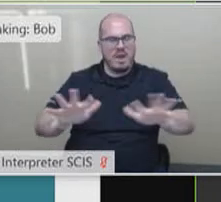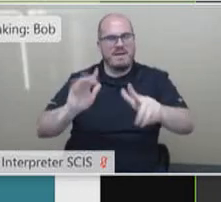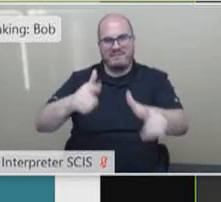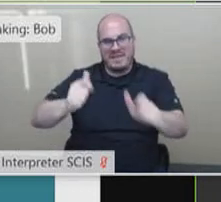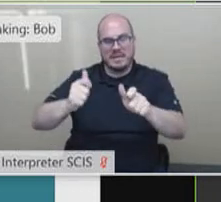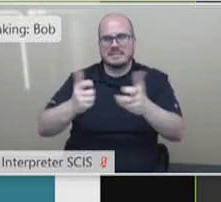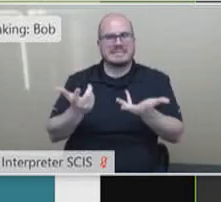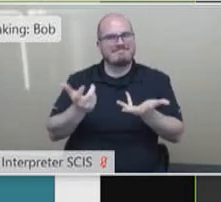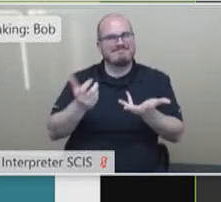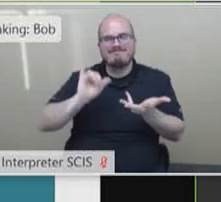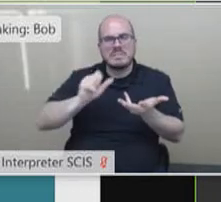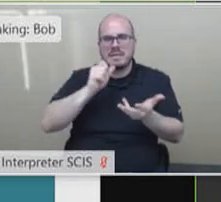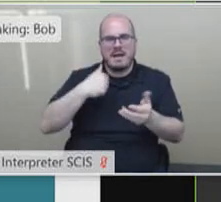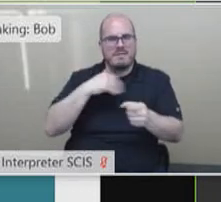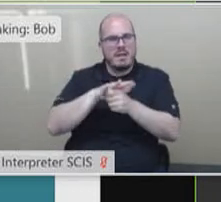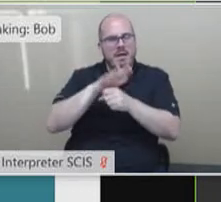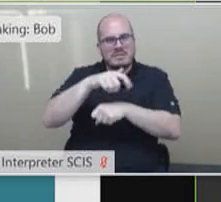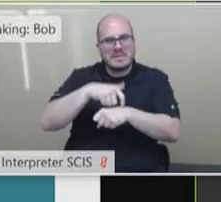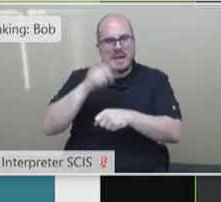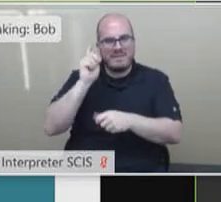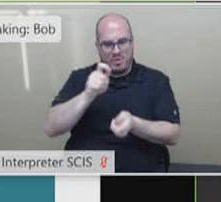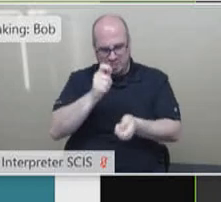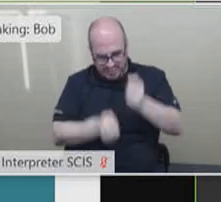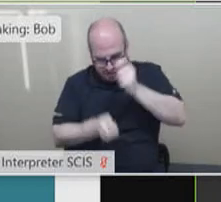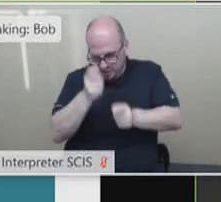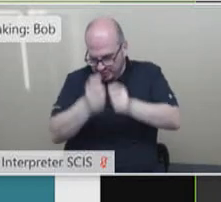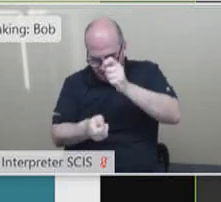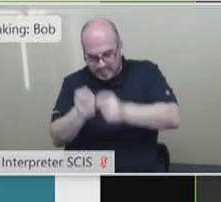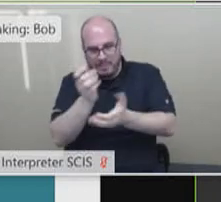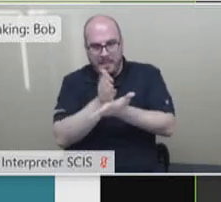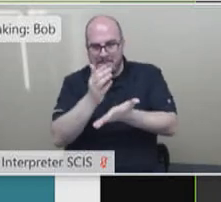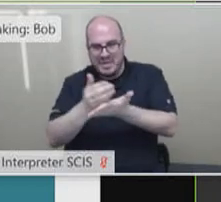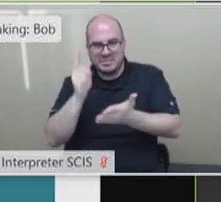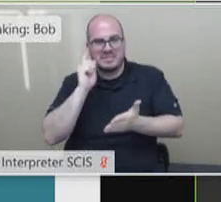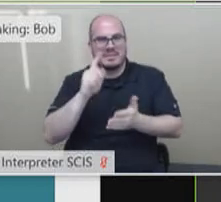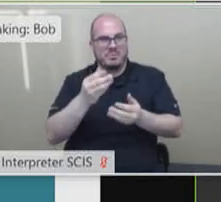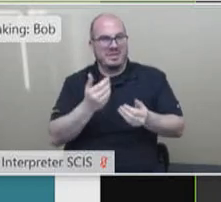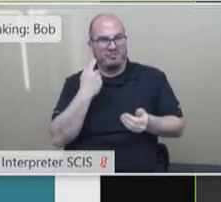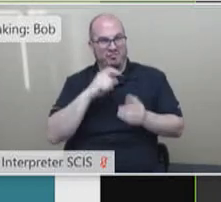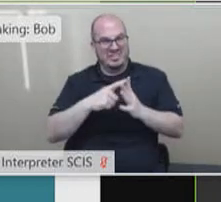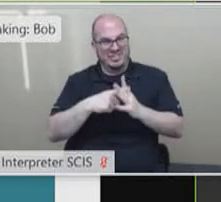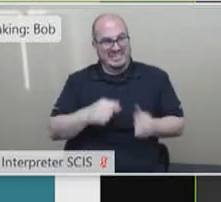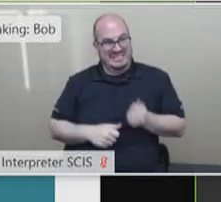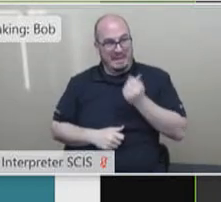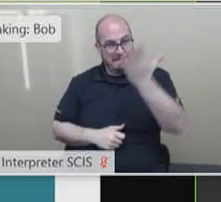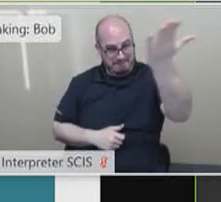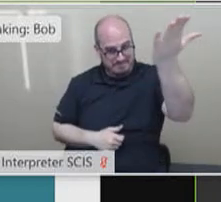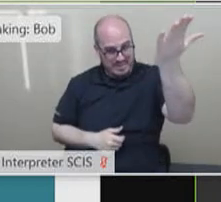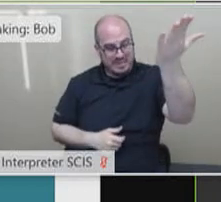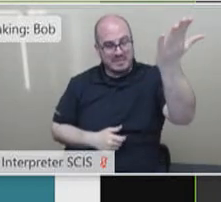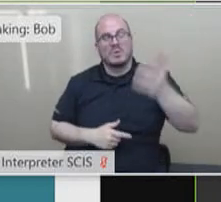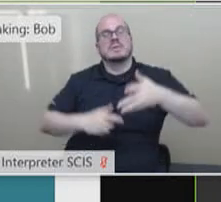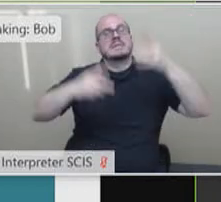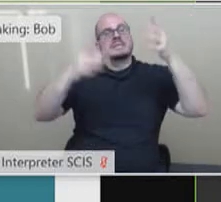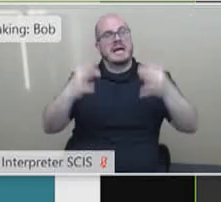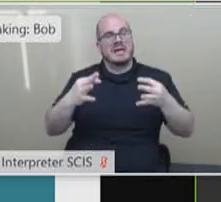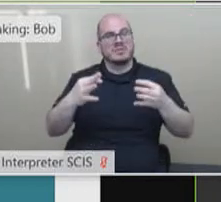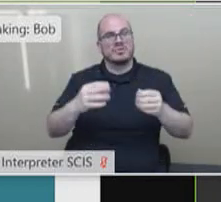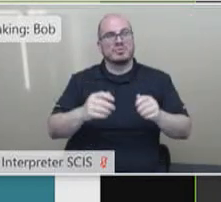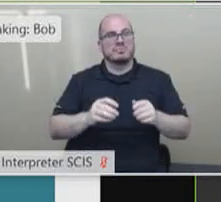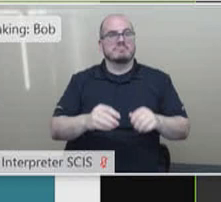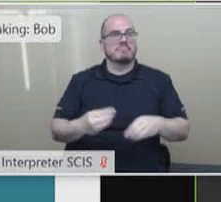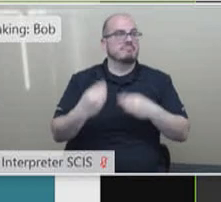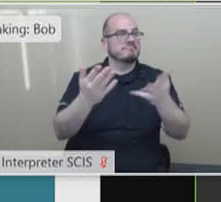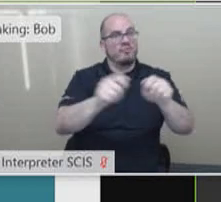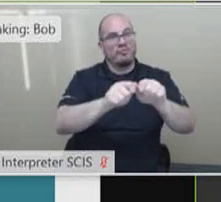time to make significant revisions to the preliminary budget, and we chose to release the budget as is.